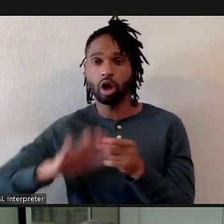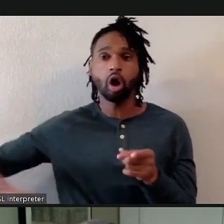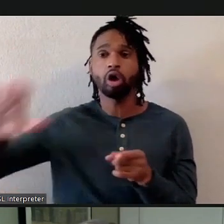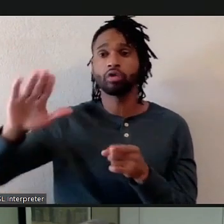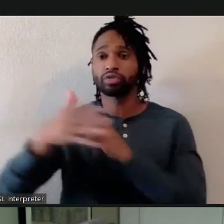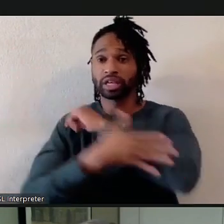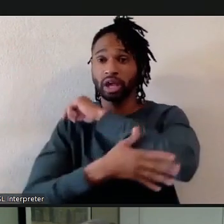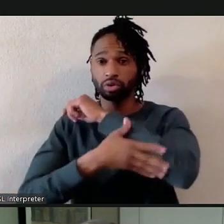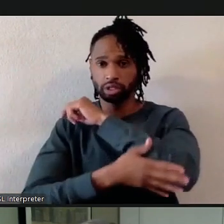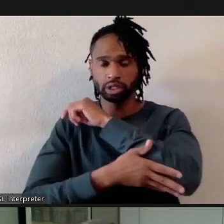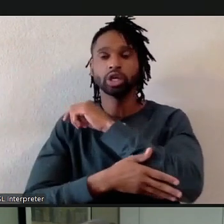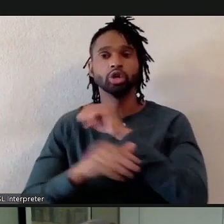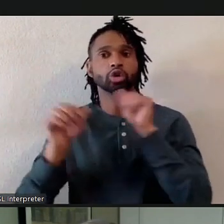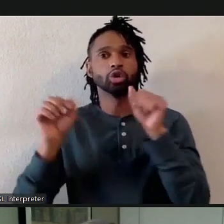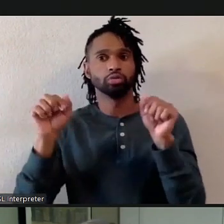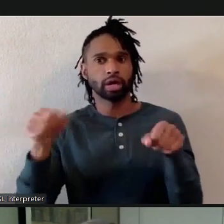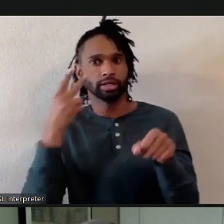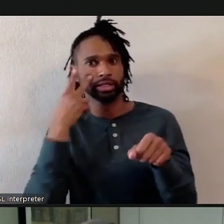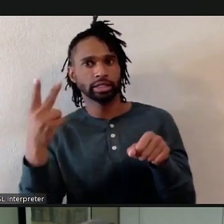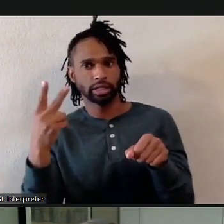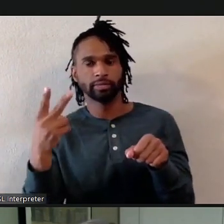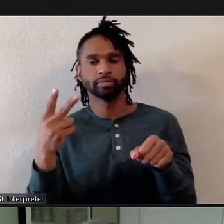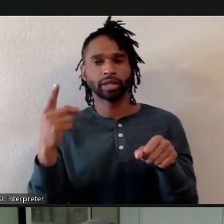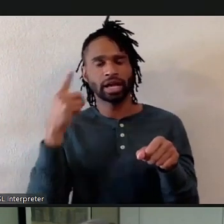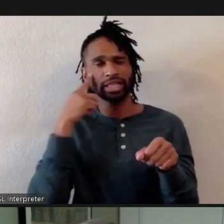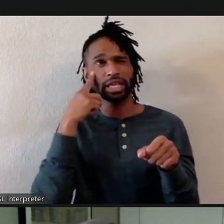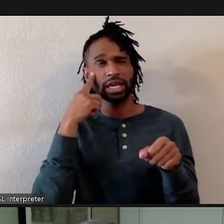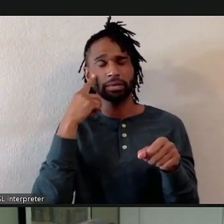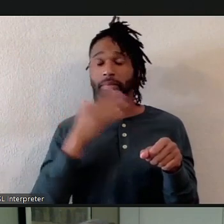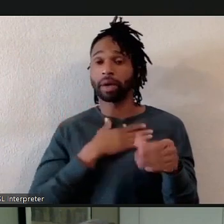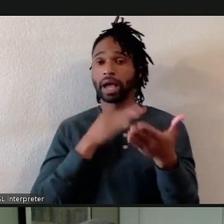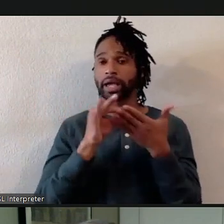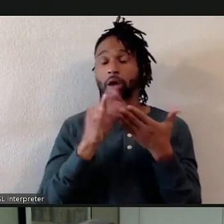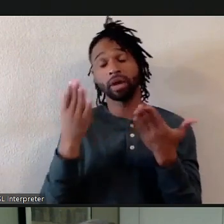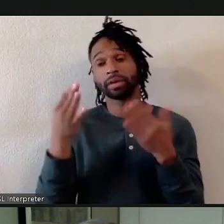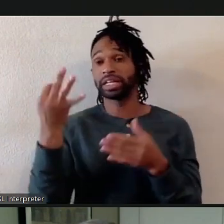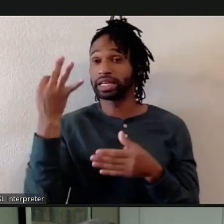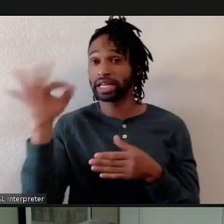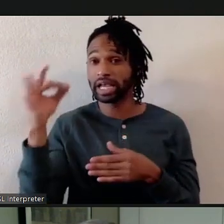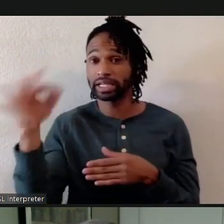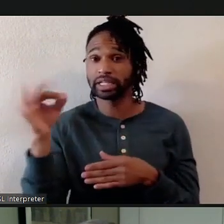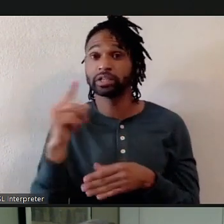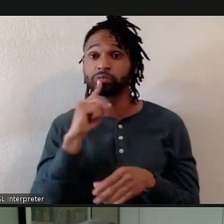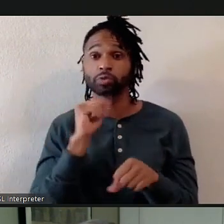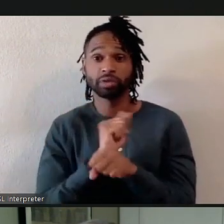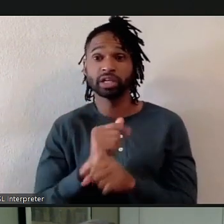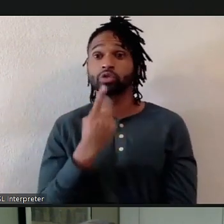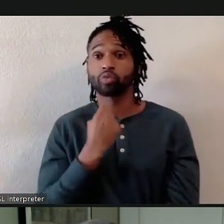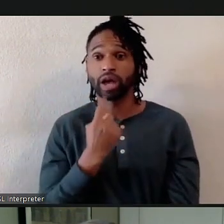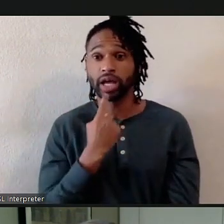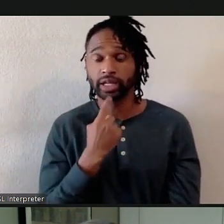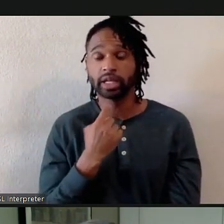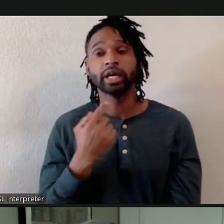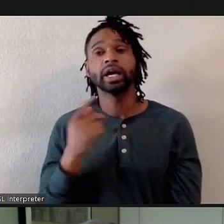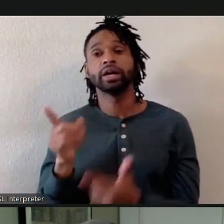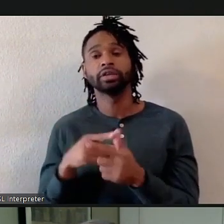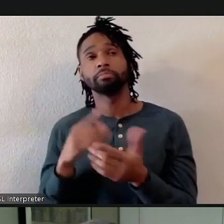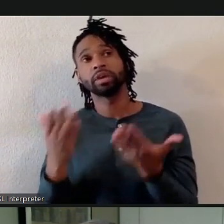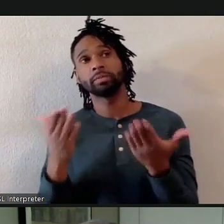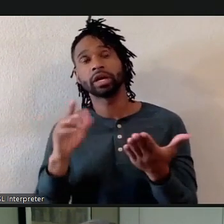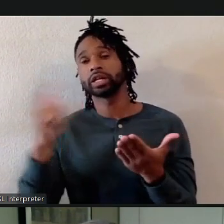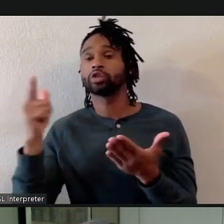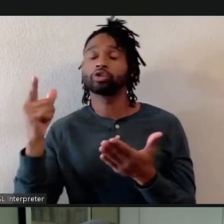counties, you'll see that I think by my count, there might have been 19 that were actually red, and maybe another